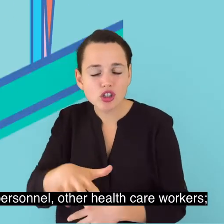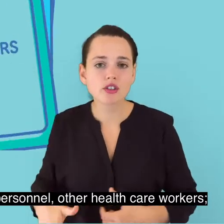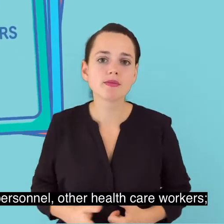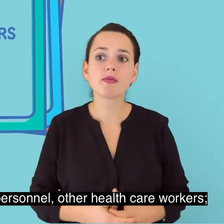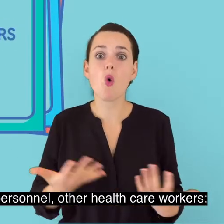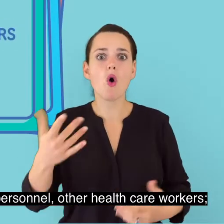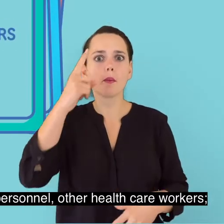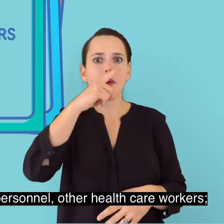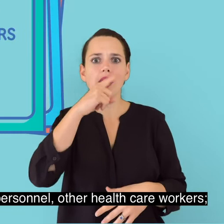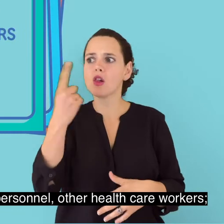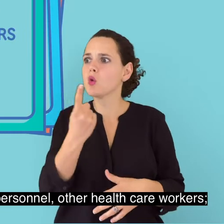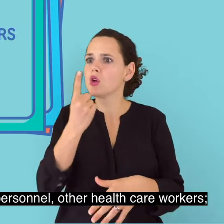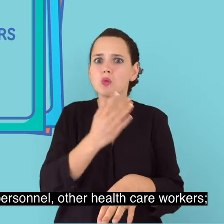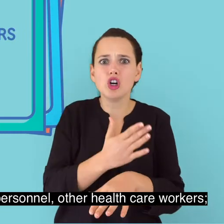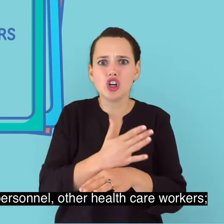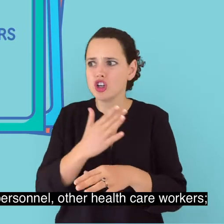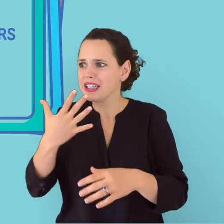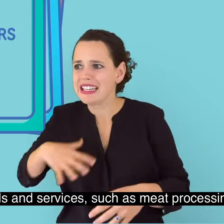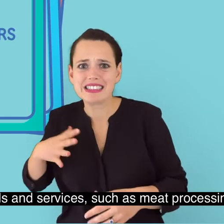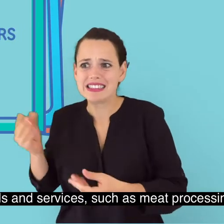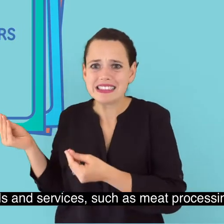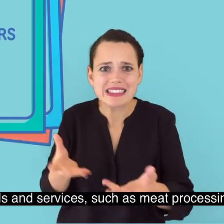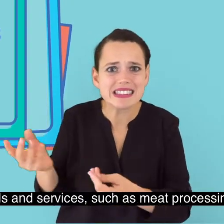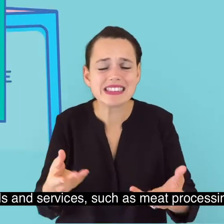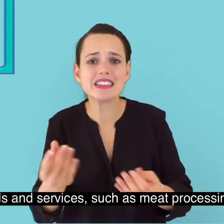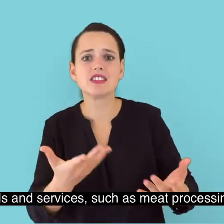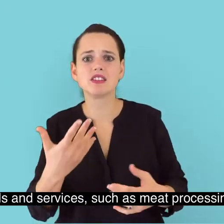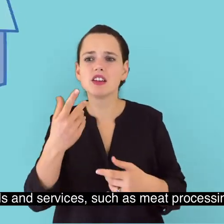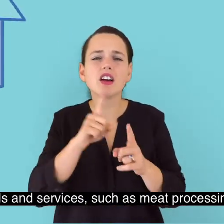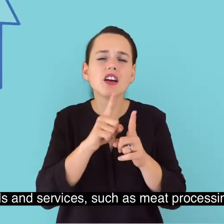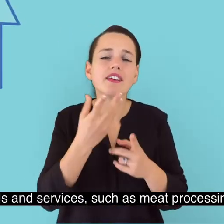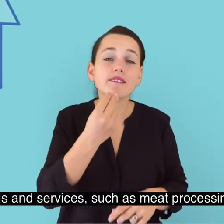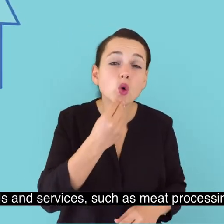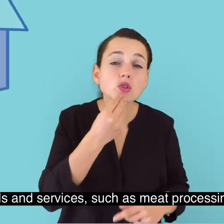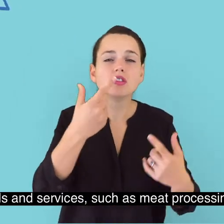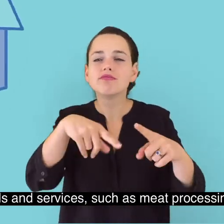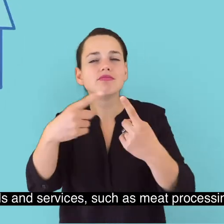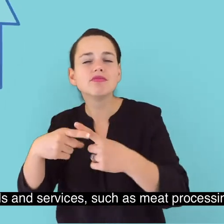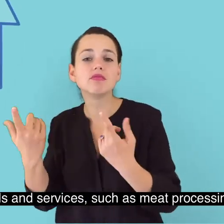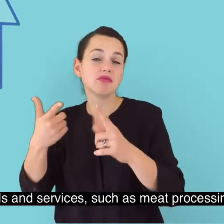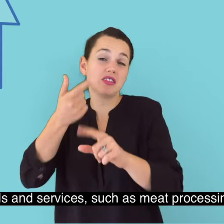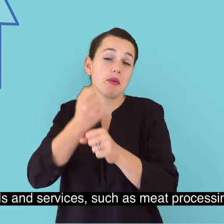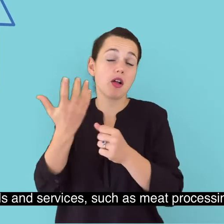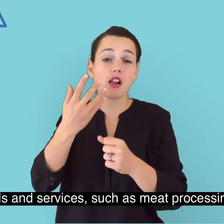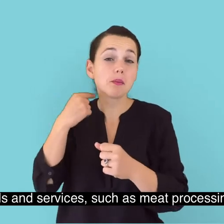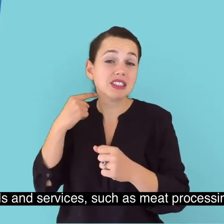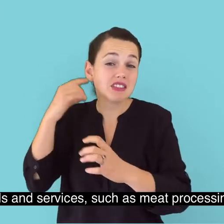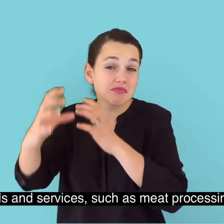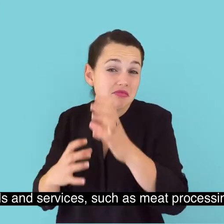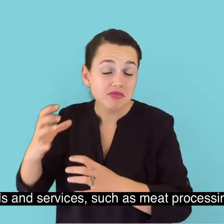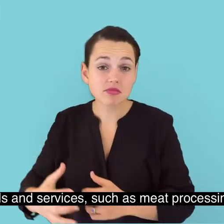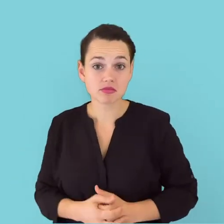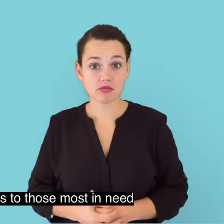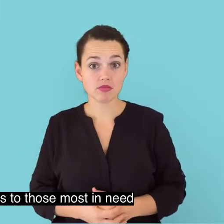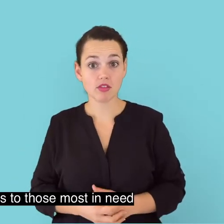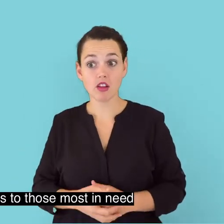Force personnel, other healthcare workers and people supplying and distributing essential goods and services, such as meat processing.